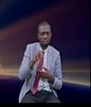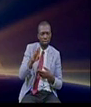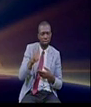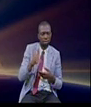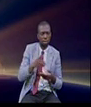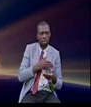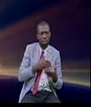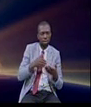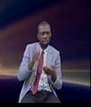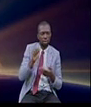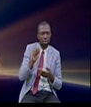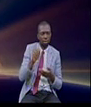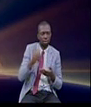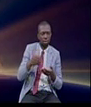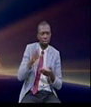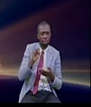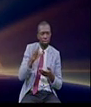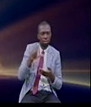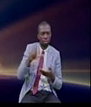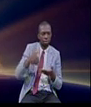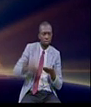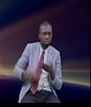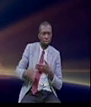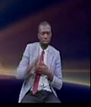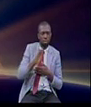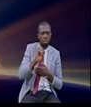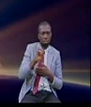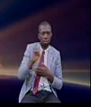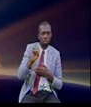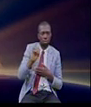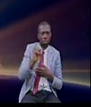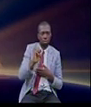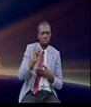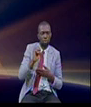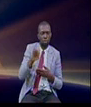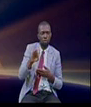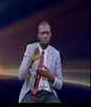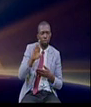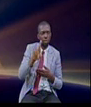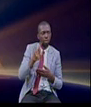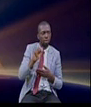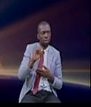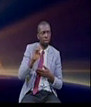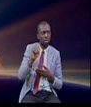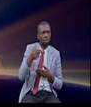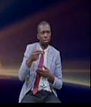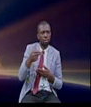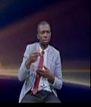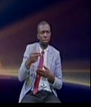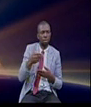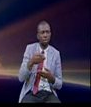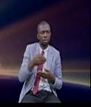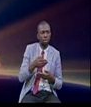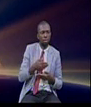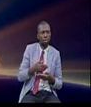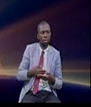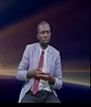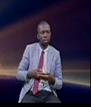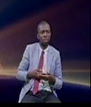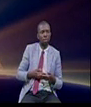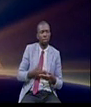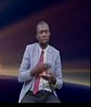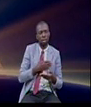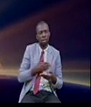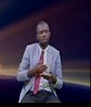Naasson, and Naasson begat Salmon, and Salmon begat Boaz of Rachab, and Boaz begat Obed of Ruth, and